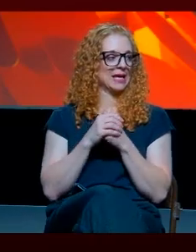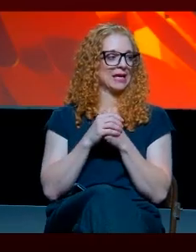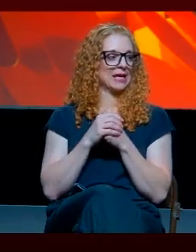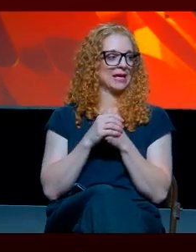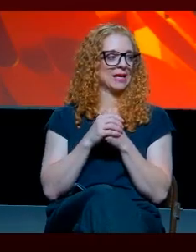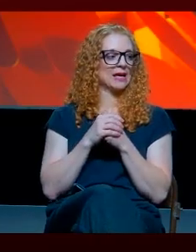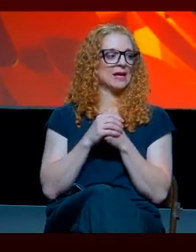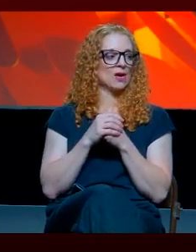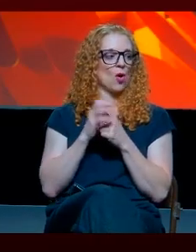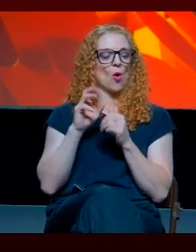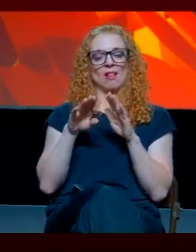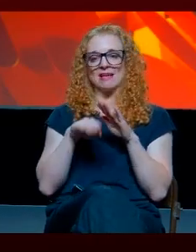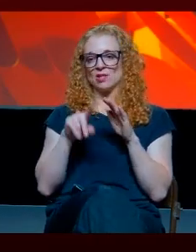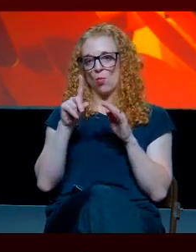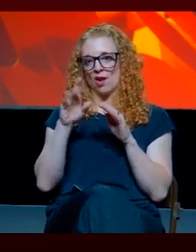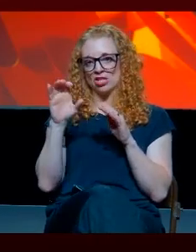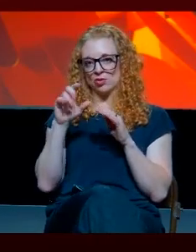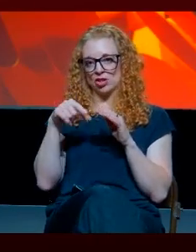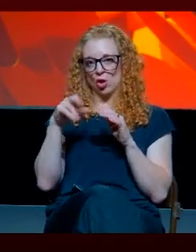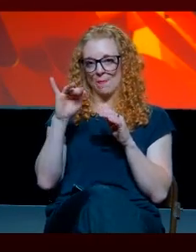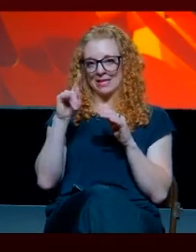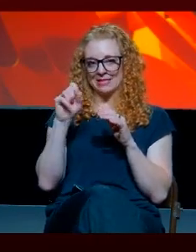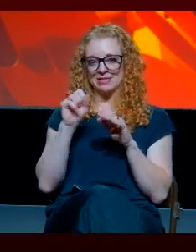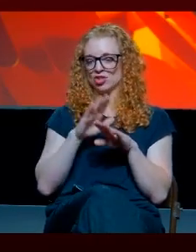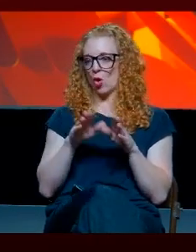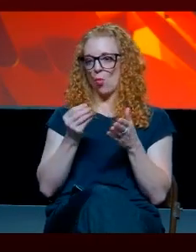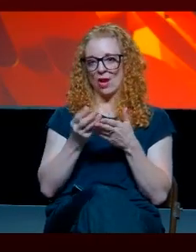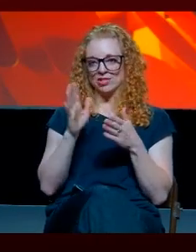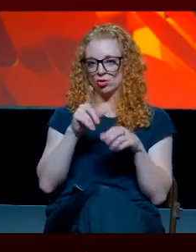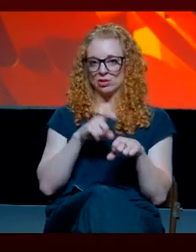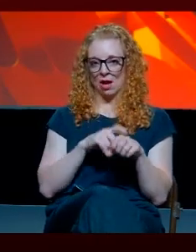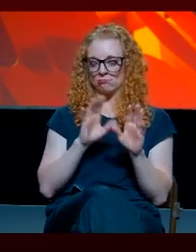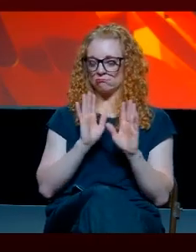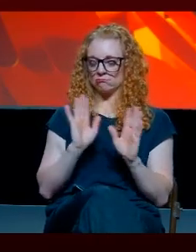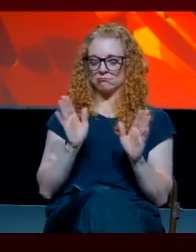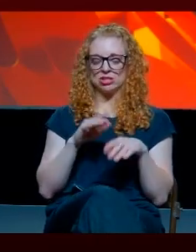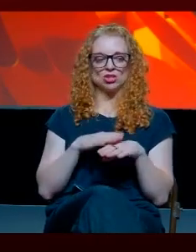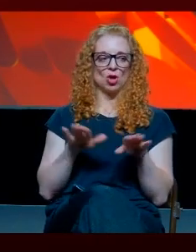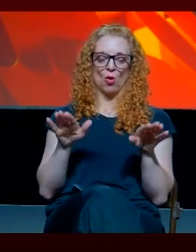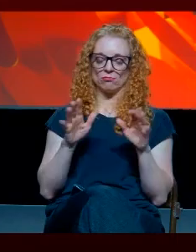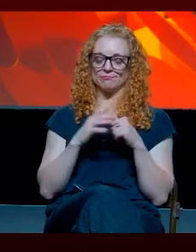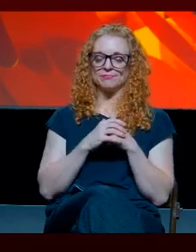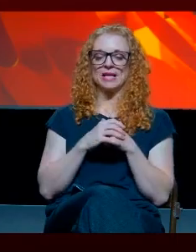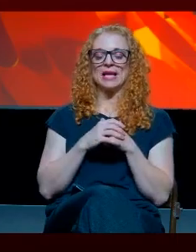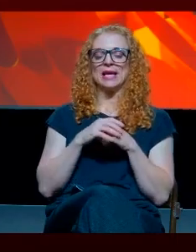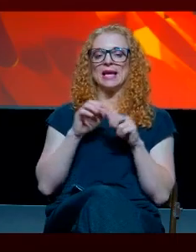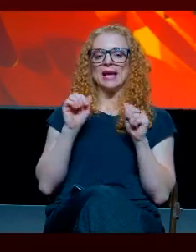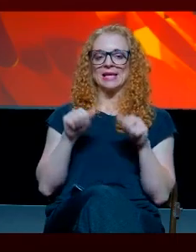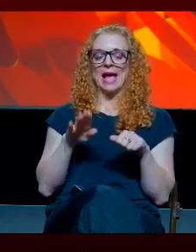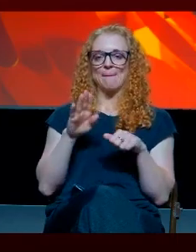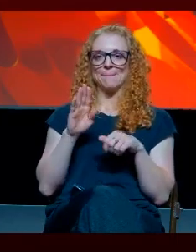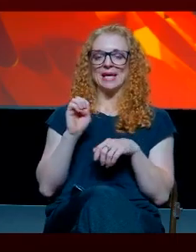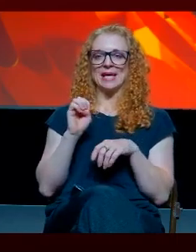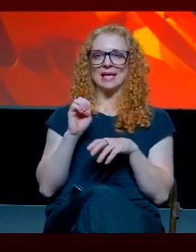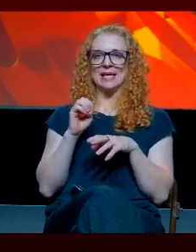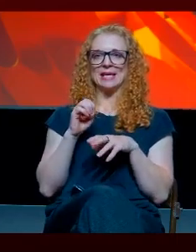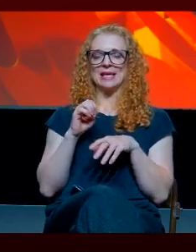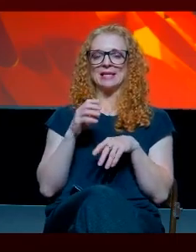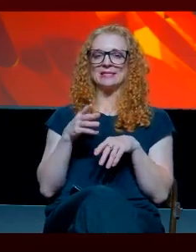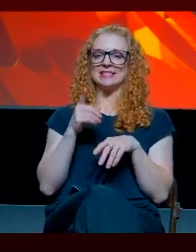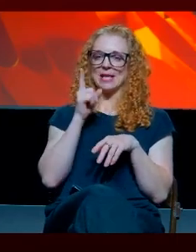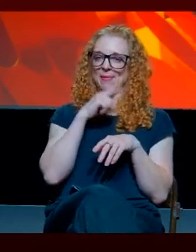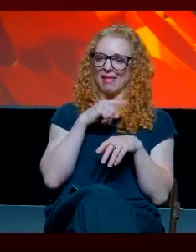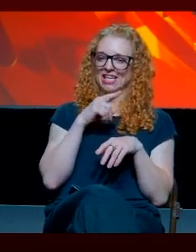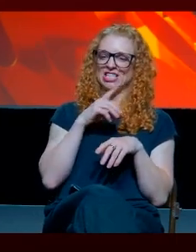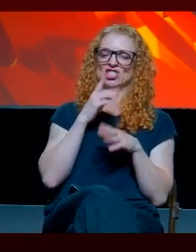or less than 100 qubits, don't waste your time. Just do not waste your time. It can be simulated.